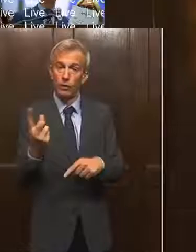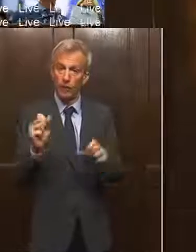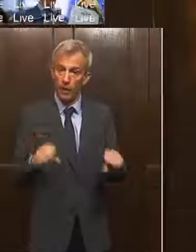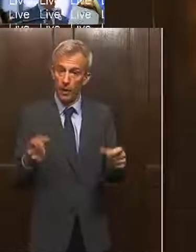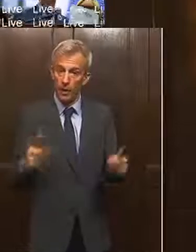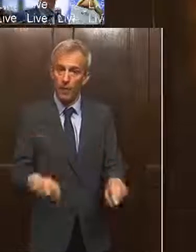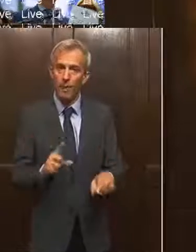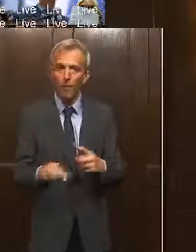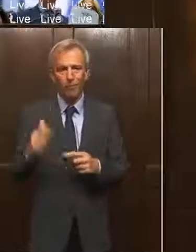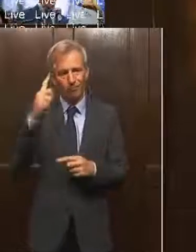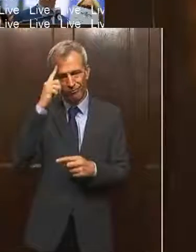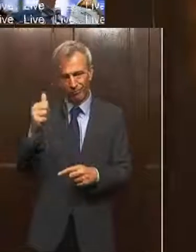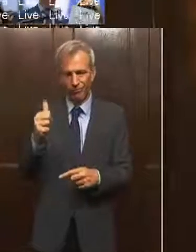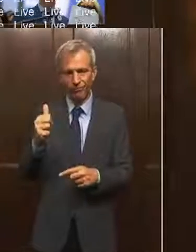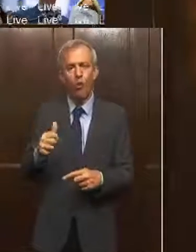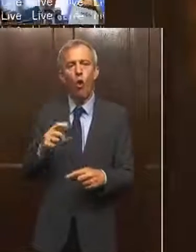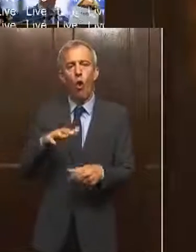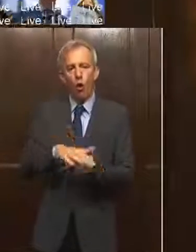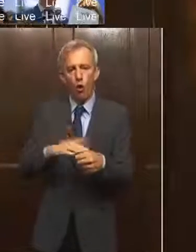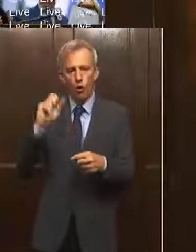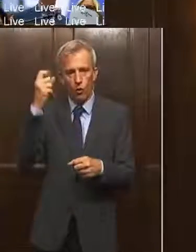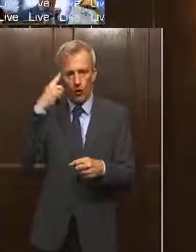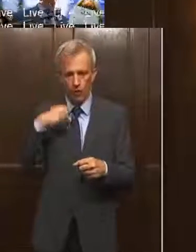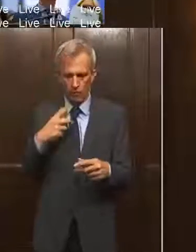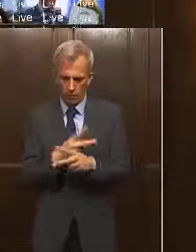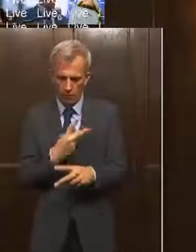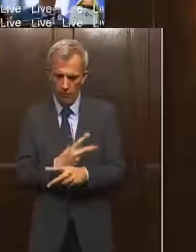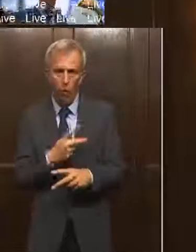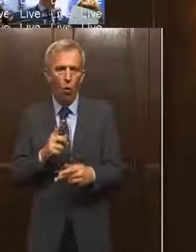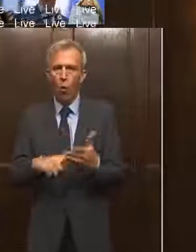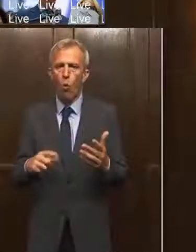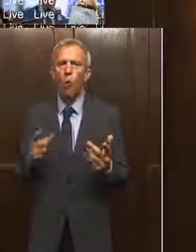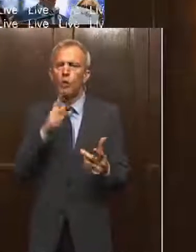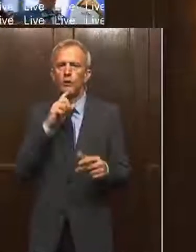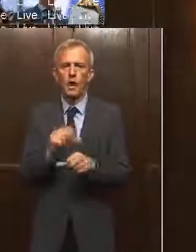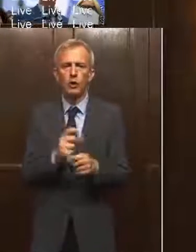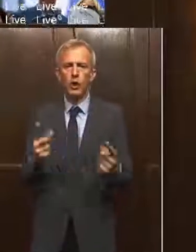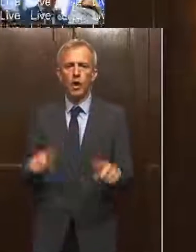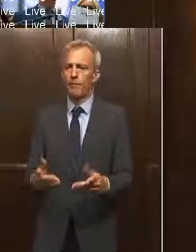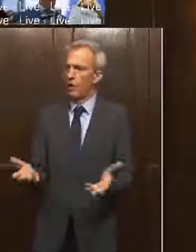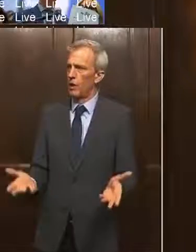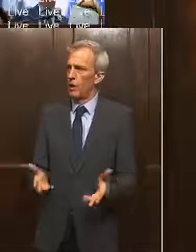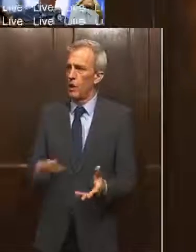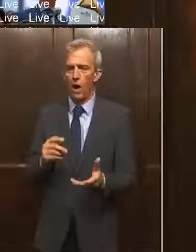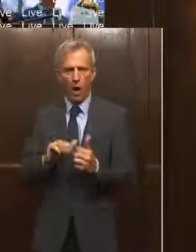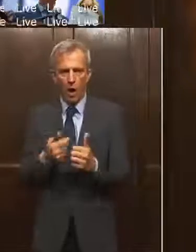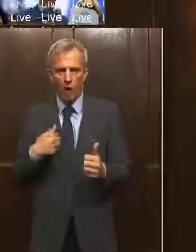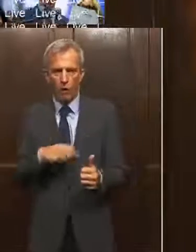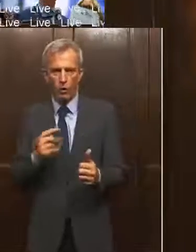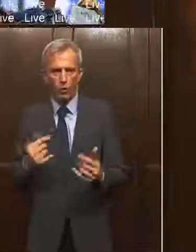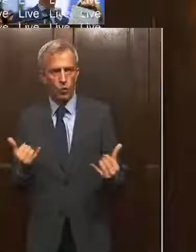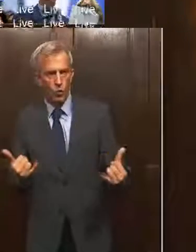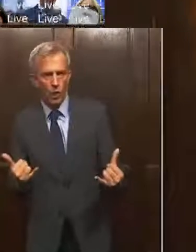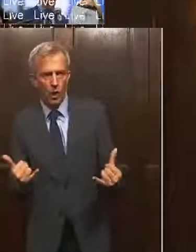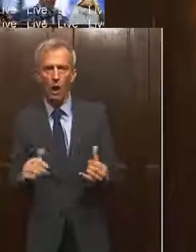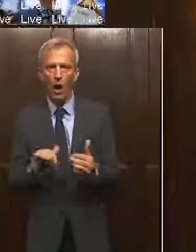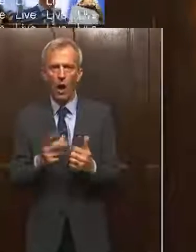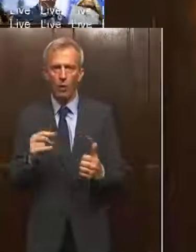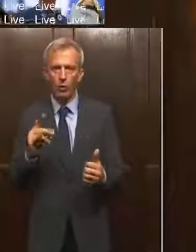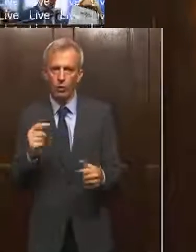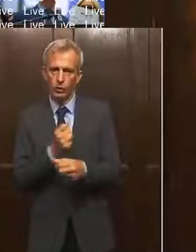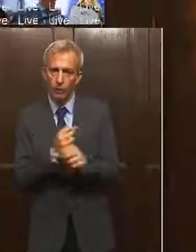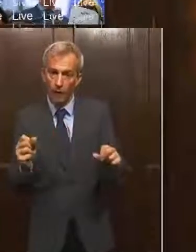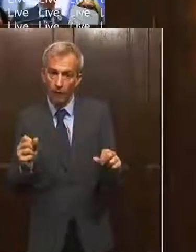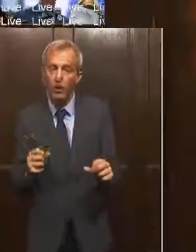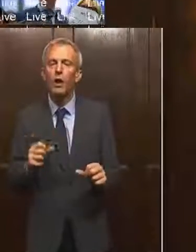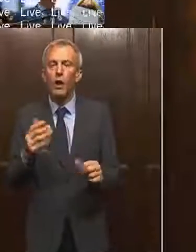to assess what's it like on the ground. What are the conditions today? How can we do this safely? So the state permits,